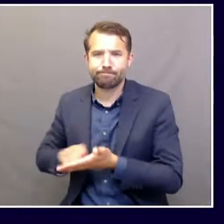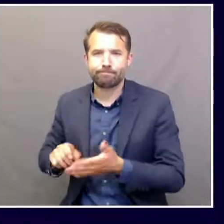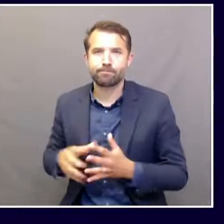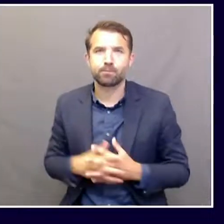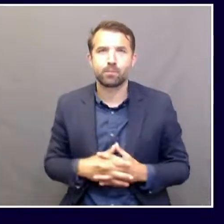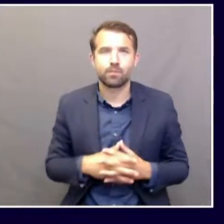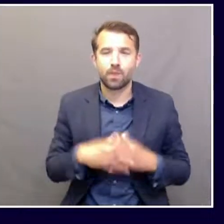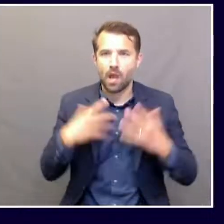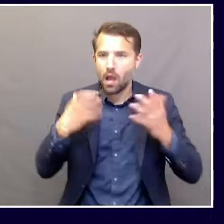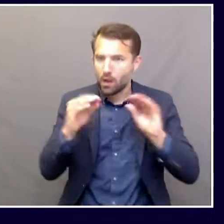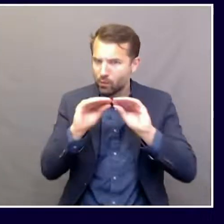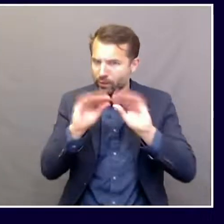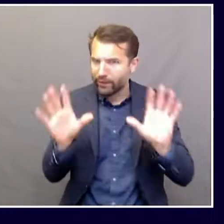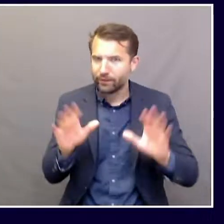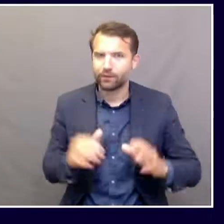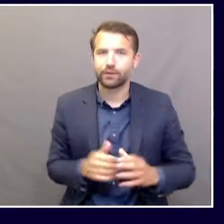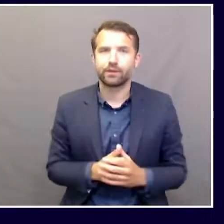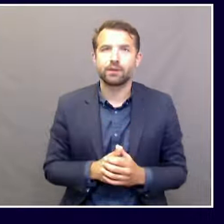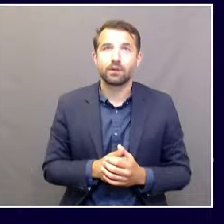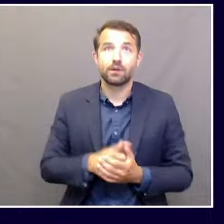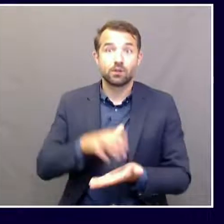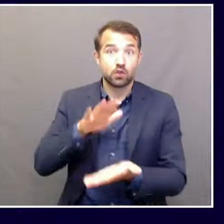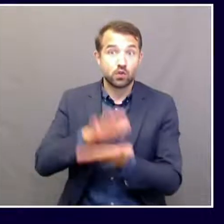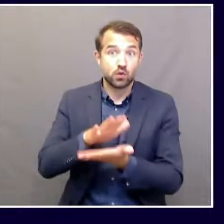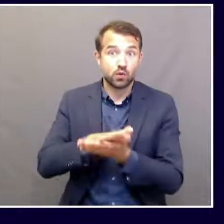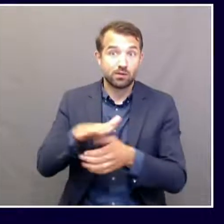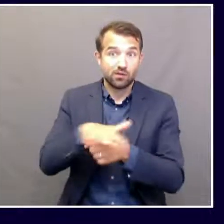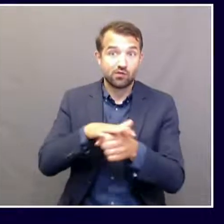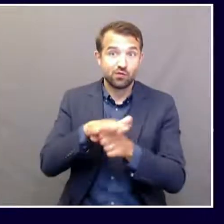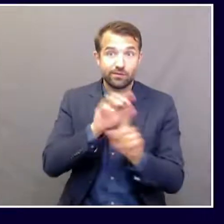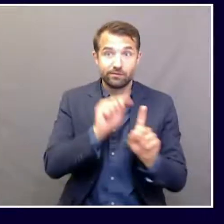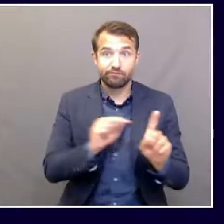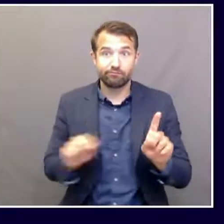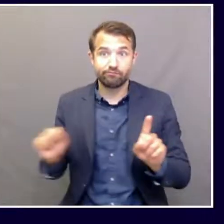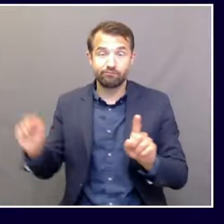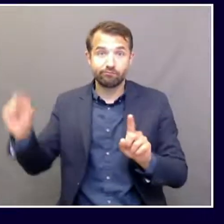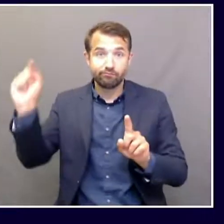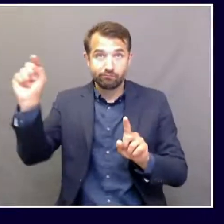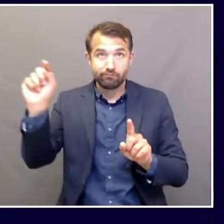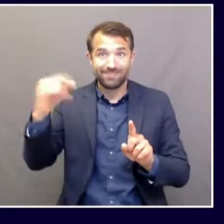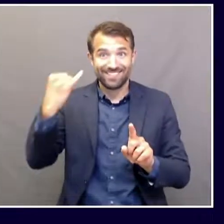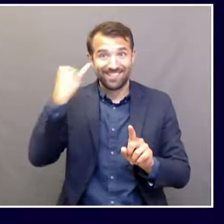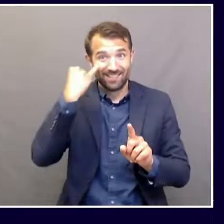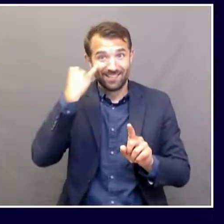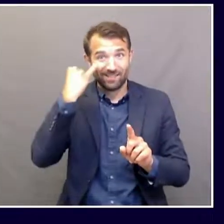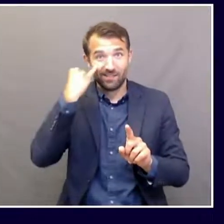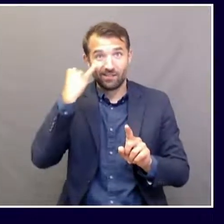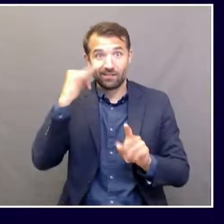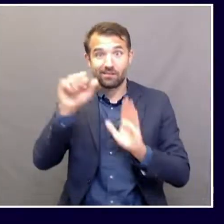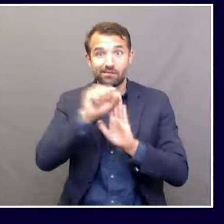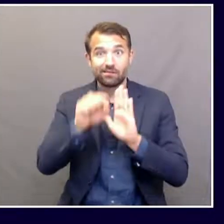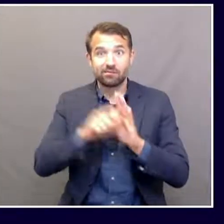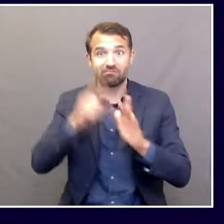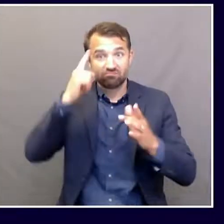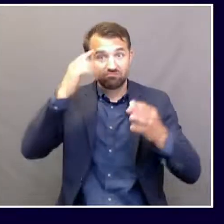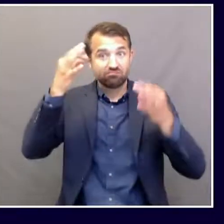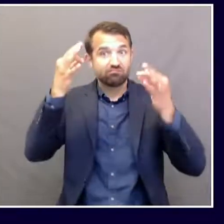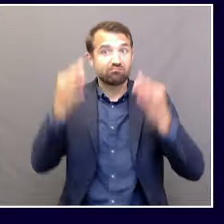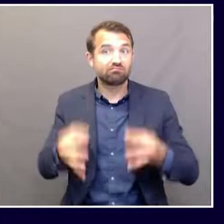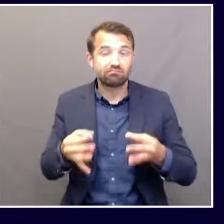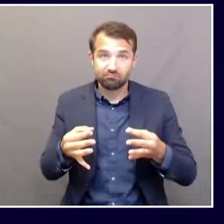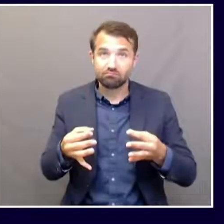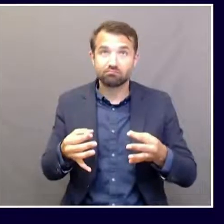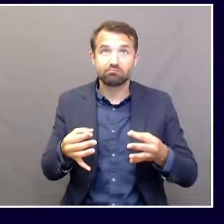to scale that back if they desire to, or to take a different approach? Is this, I guess what I'm asking is